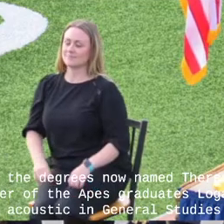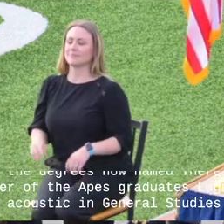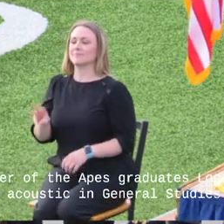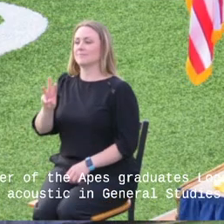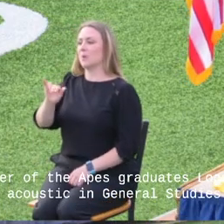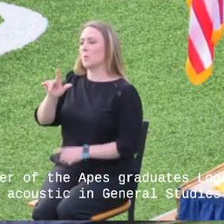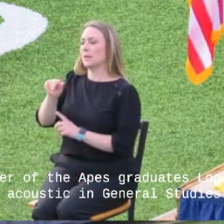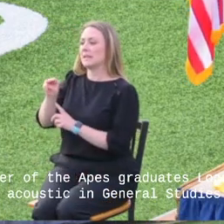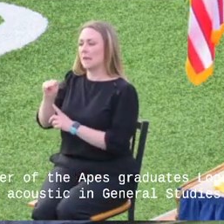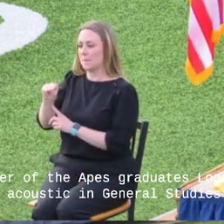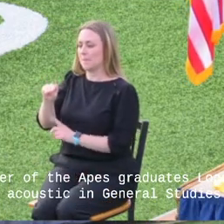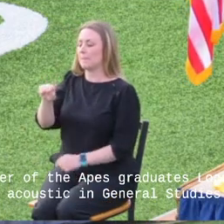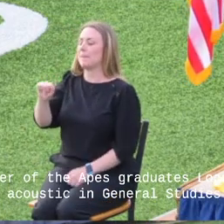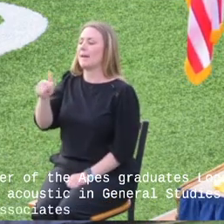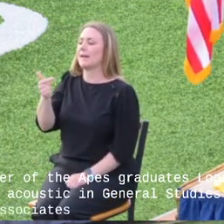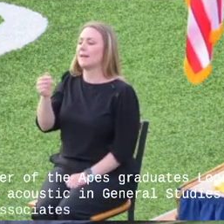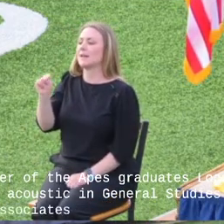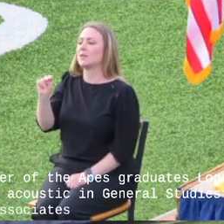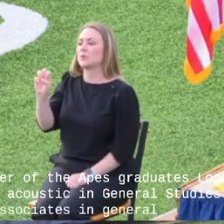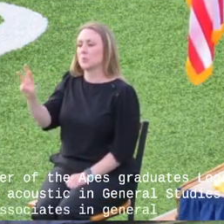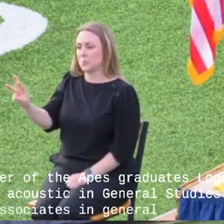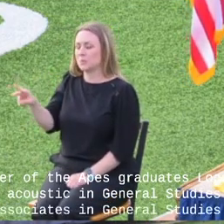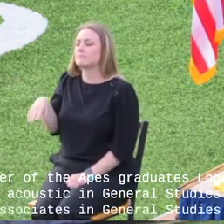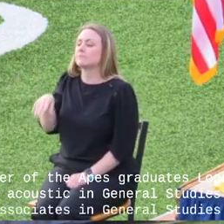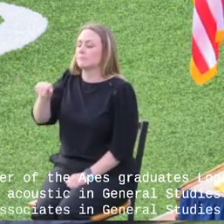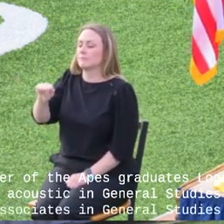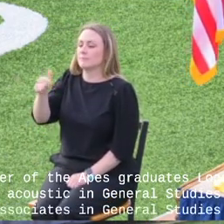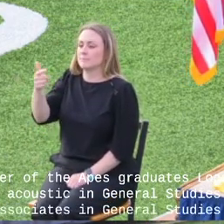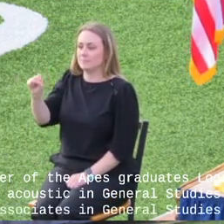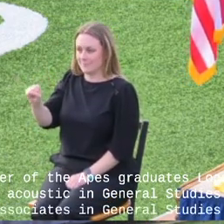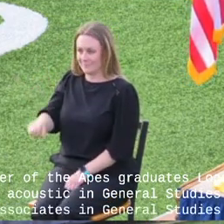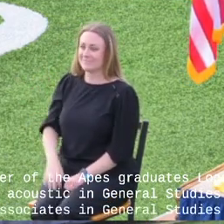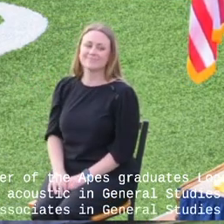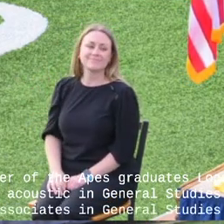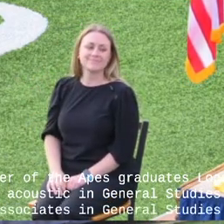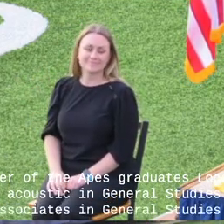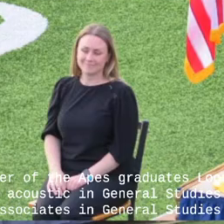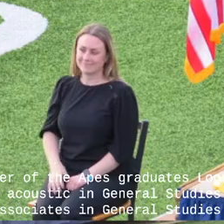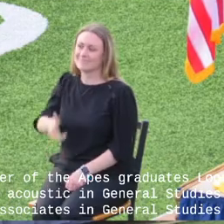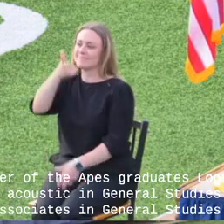William Agnew, Associate in General Studies.